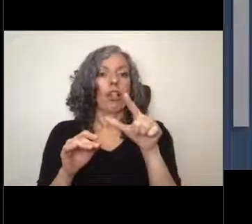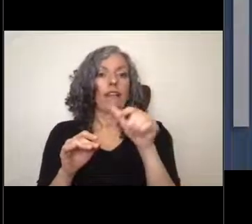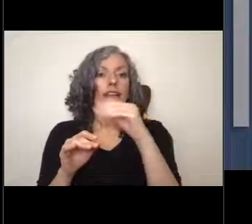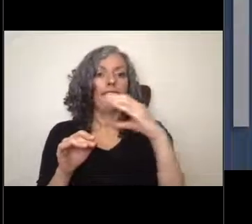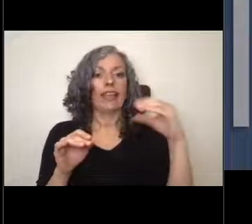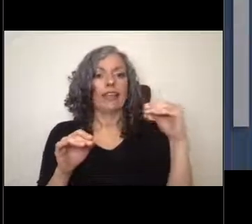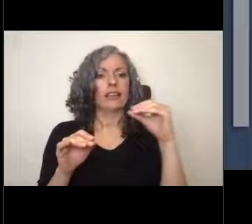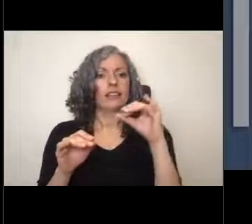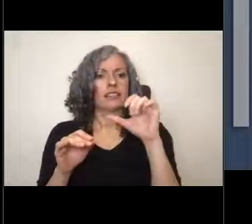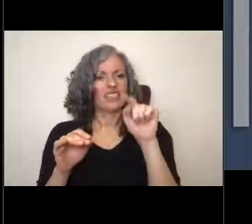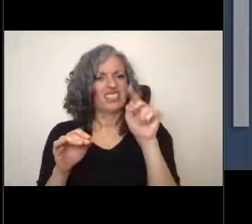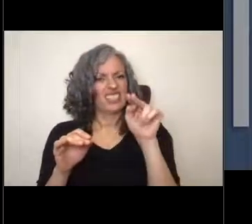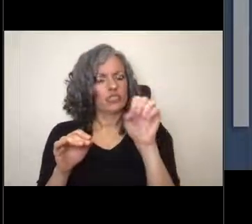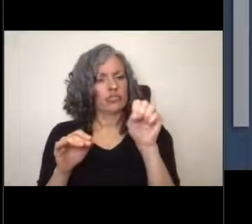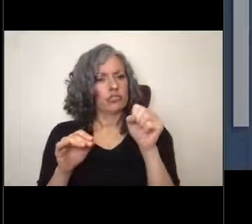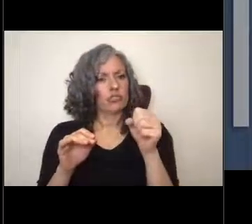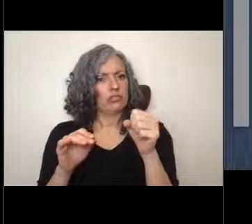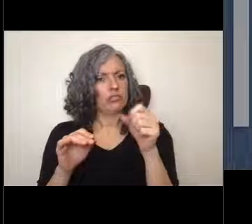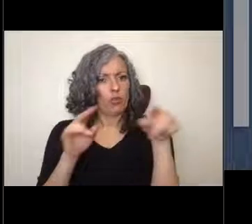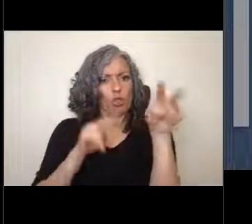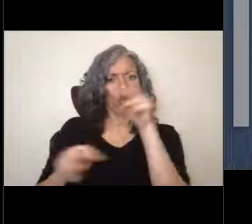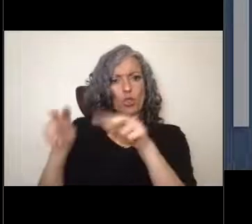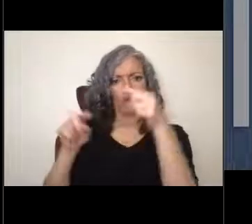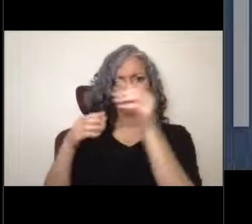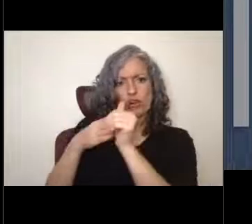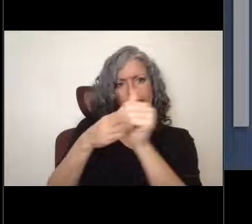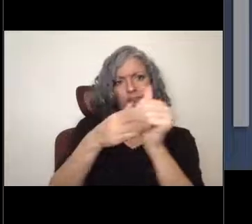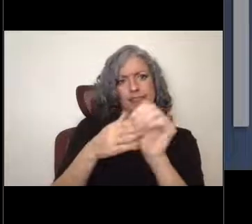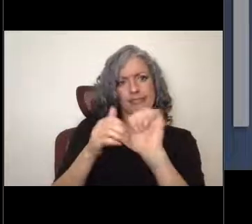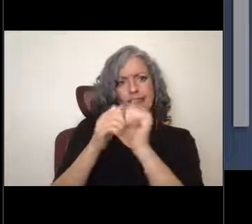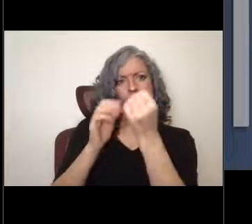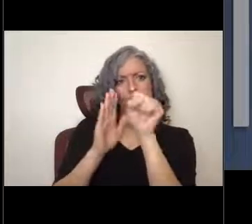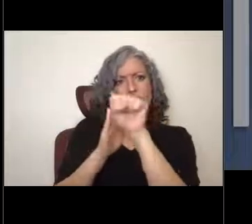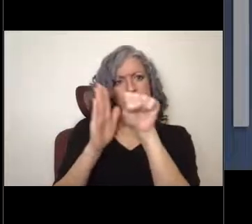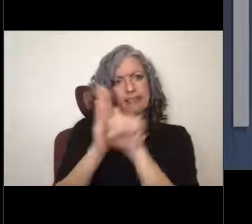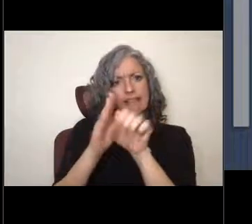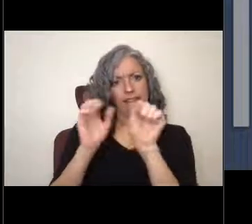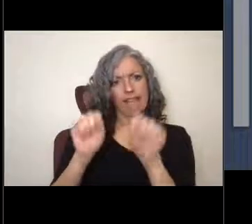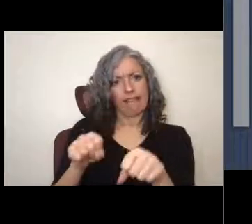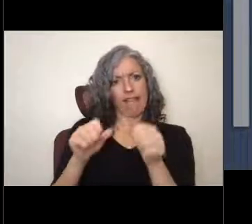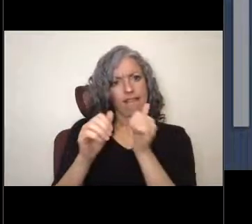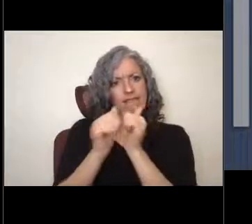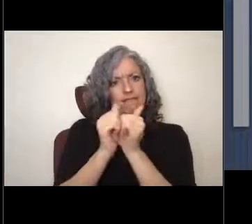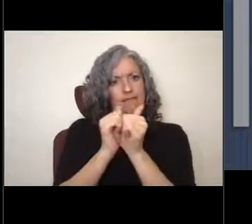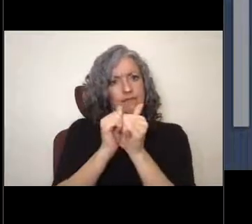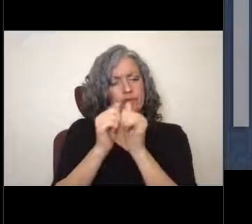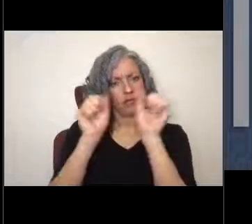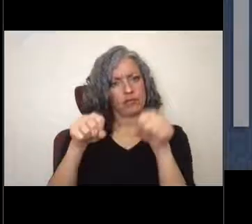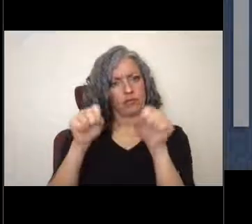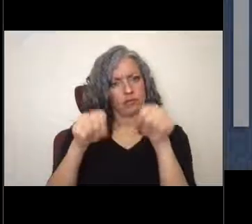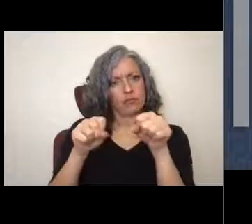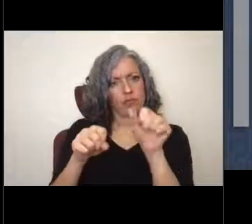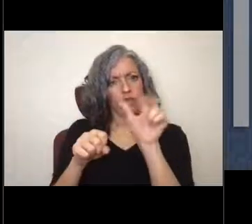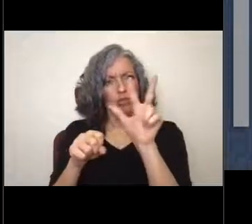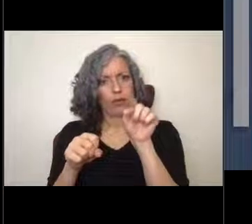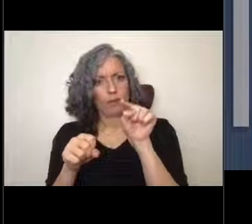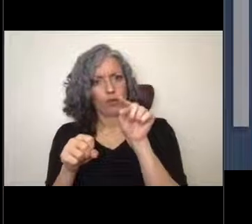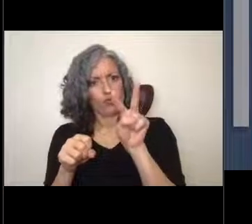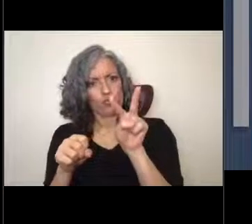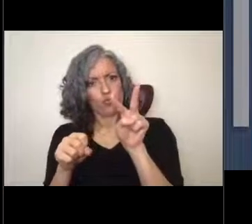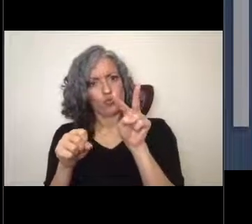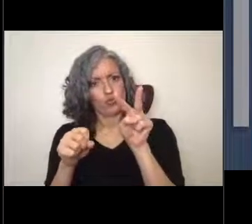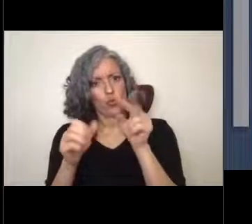Mitch, we will be looking to you for guidance on how our state can be as competitive as possible on the 3.2